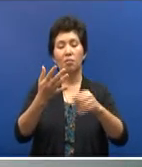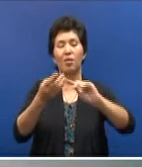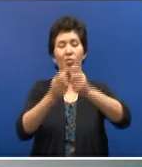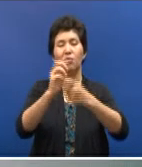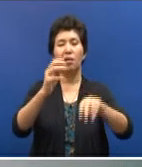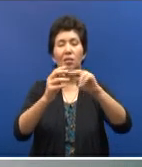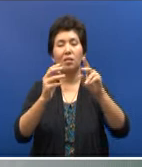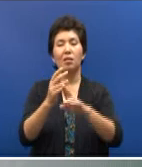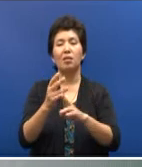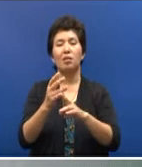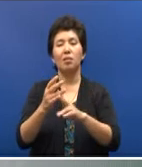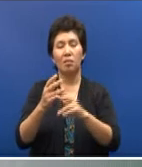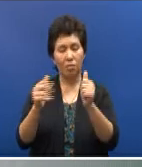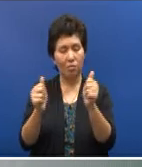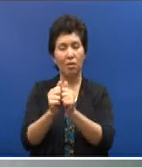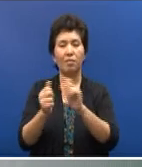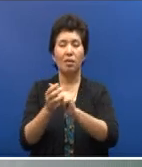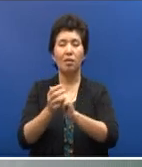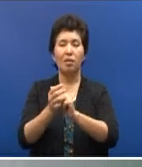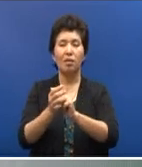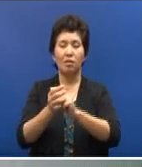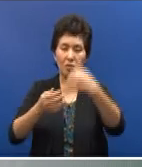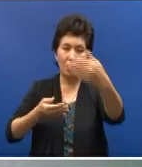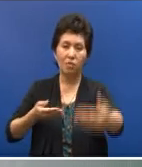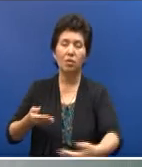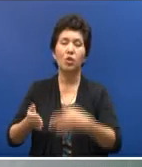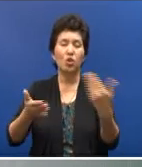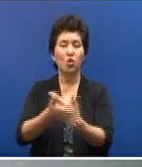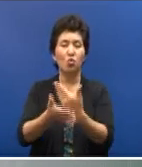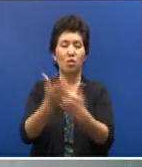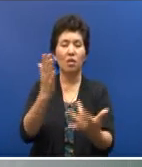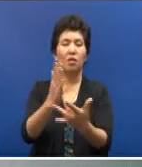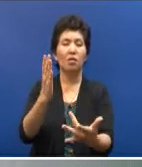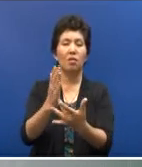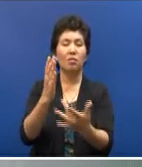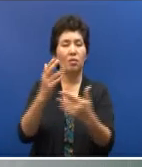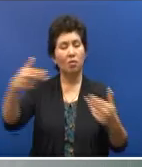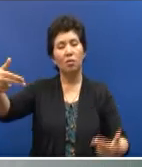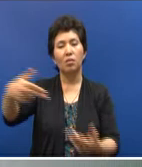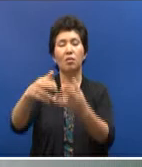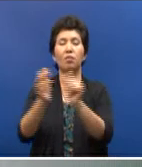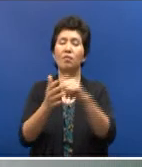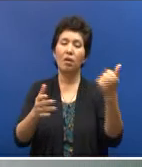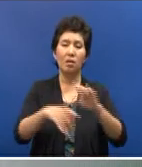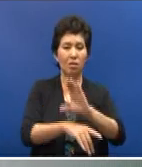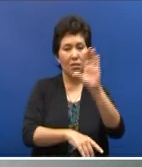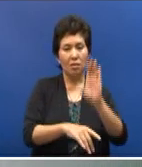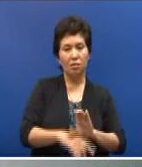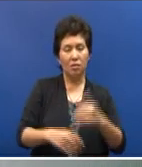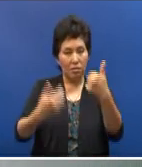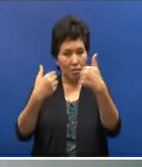changed dramatically with the introductions of new technologies. Contact with other cultures